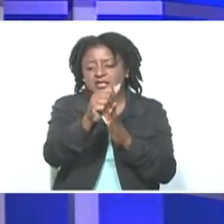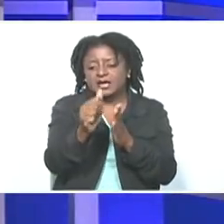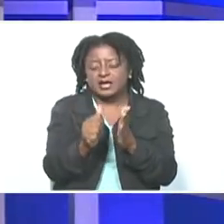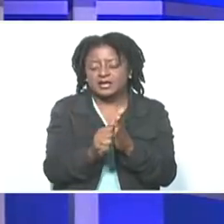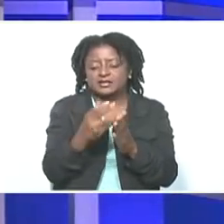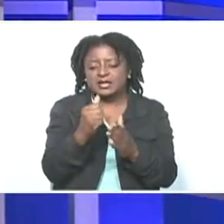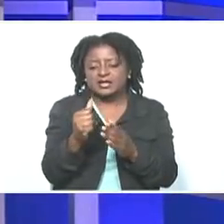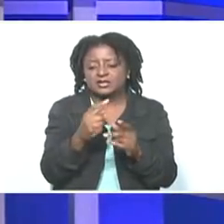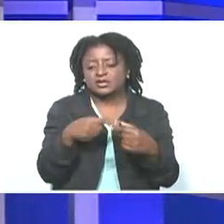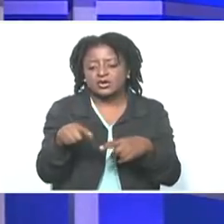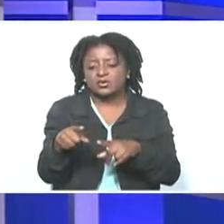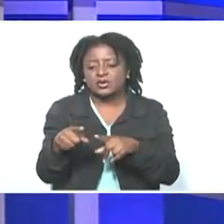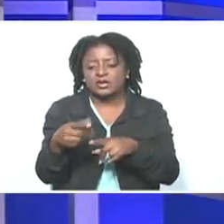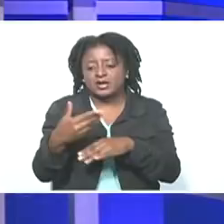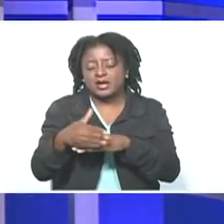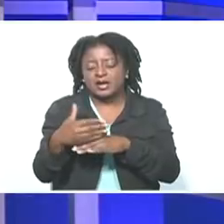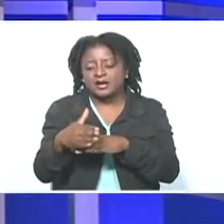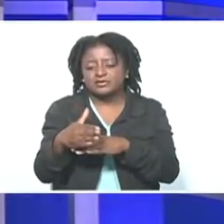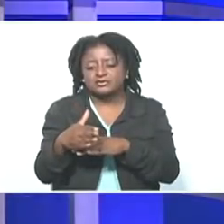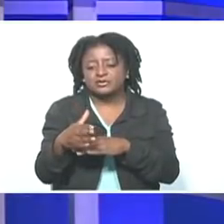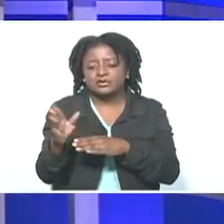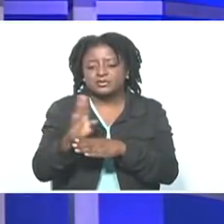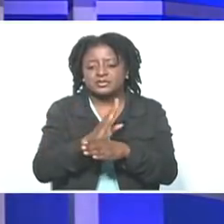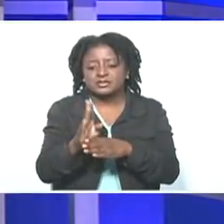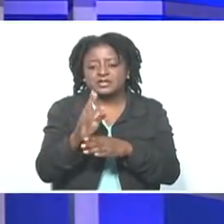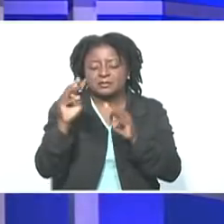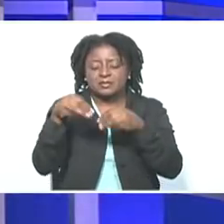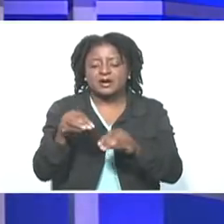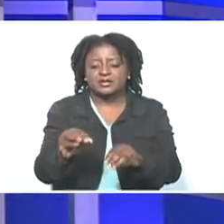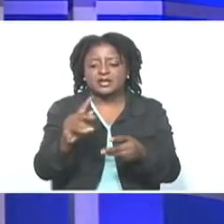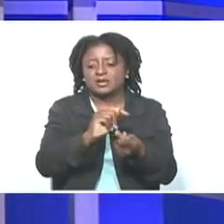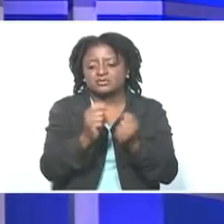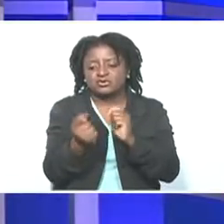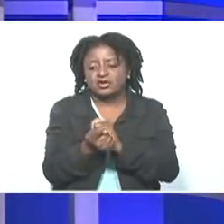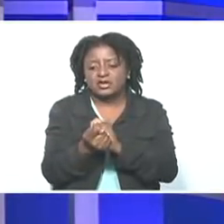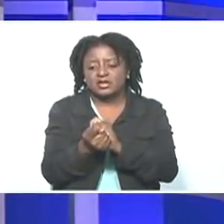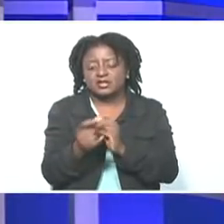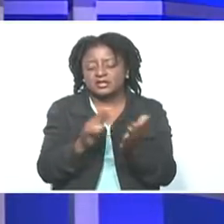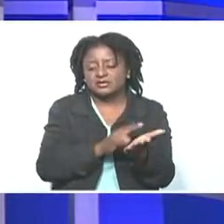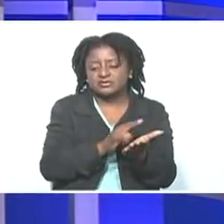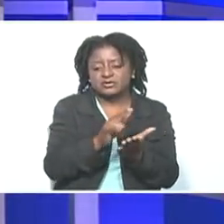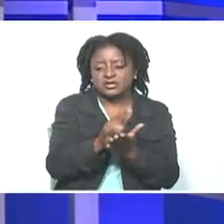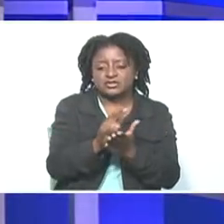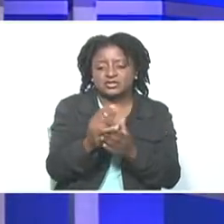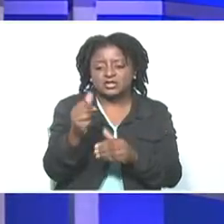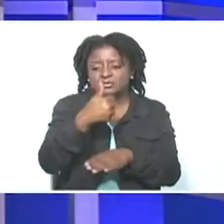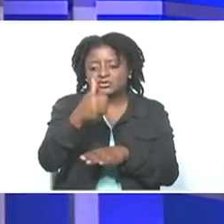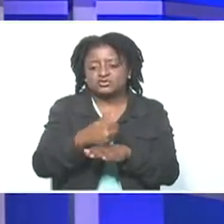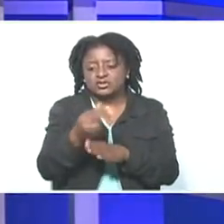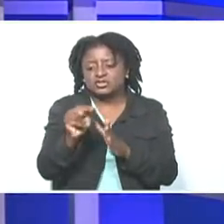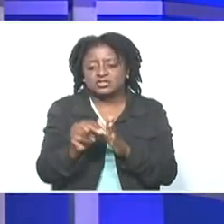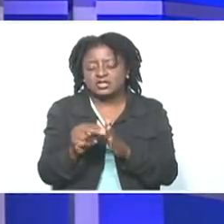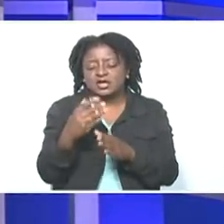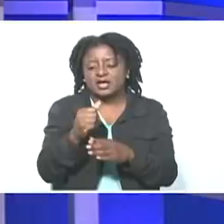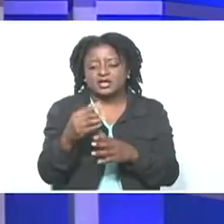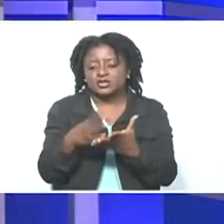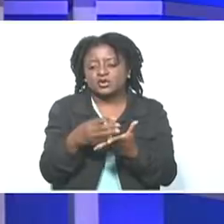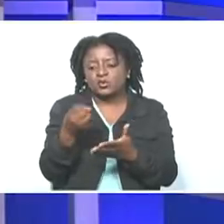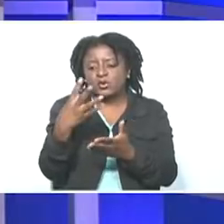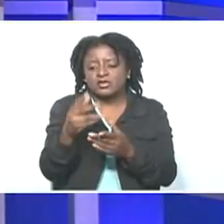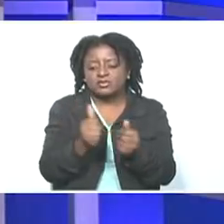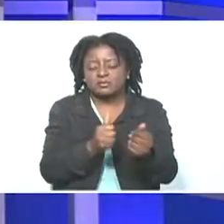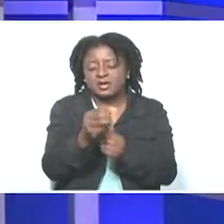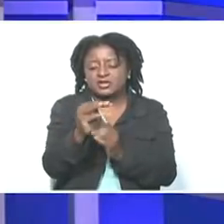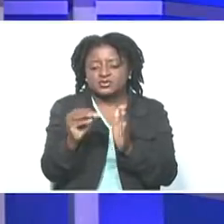maritime trade, aviation registration, and wealth management, the Bahamas is encouraging entrepreneurship. Meantime, he says